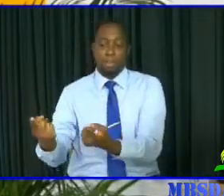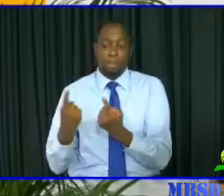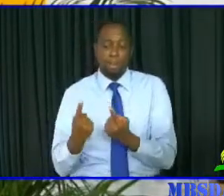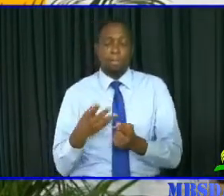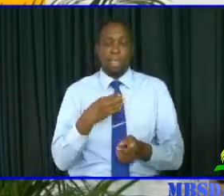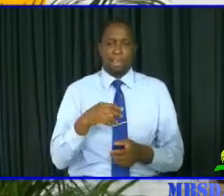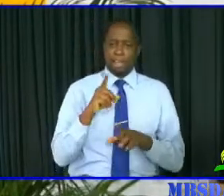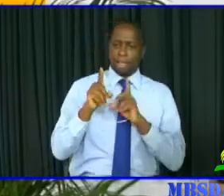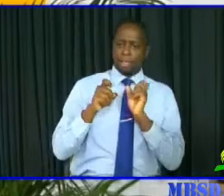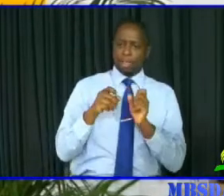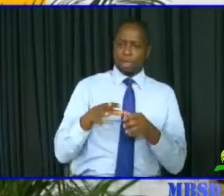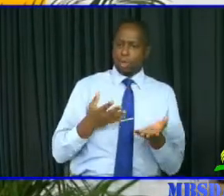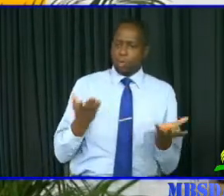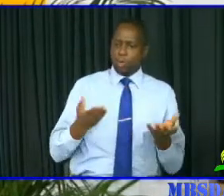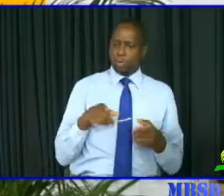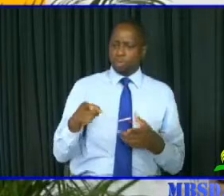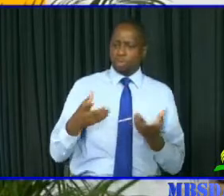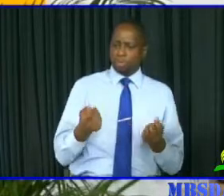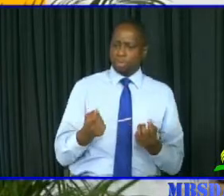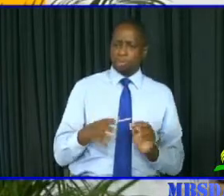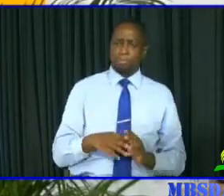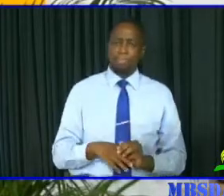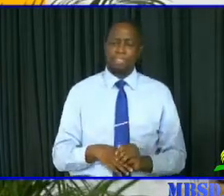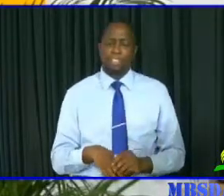him what he was doing. And